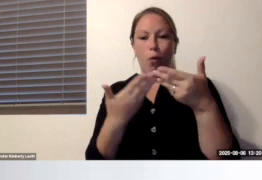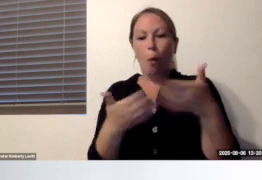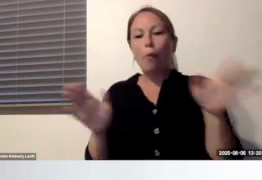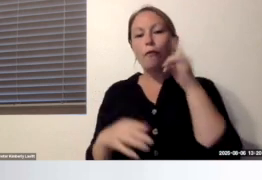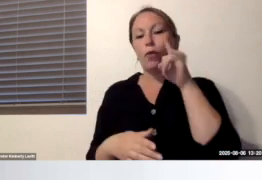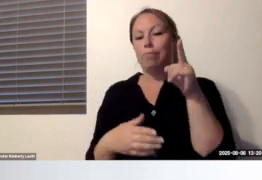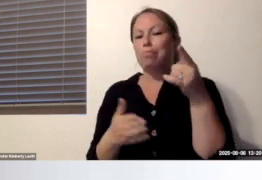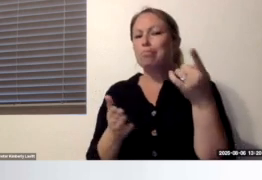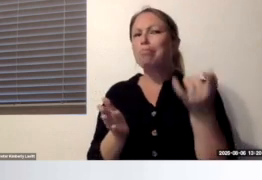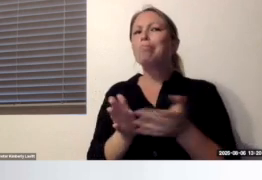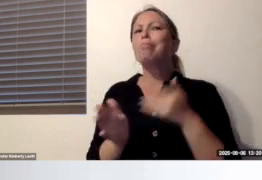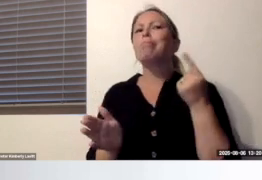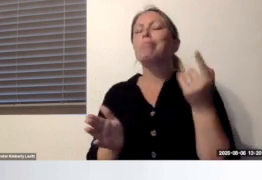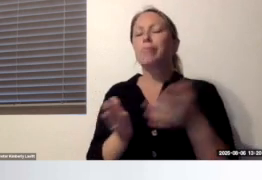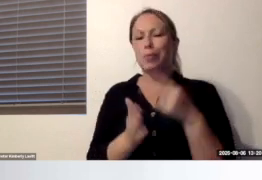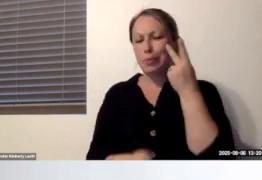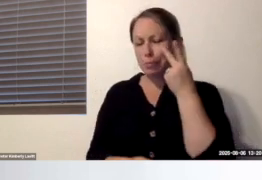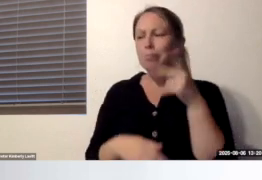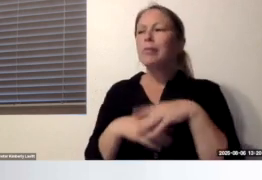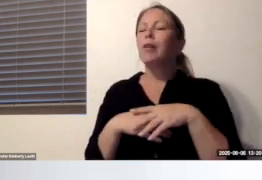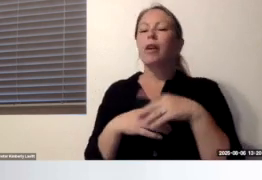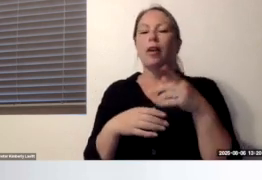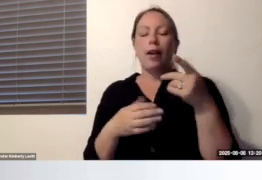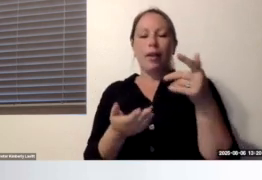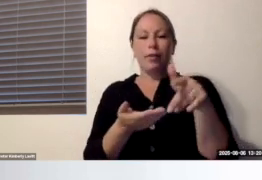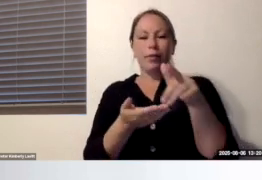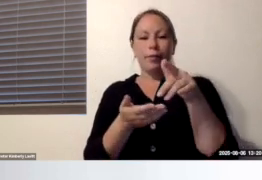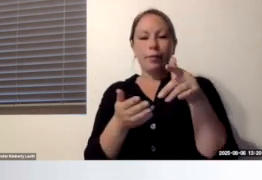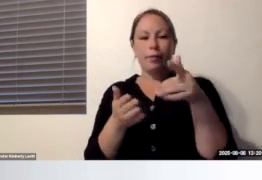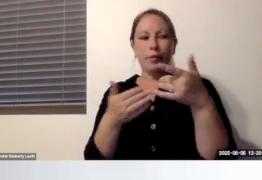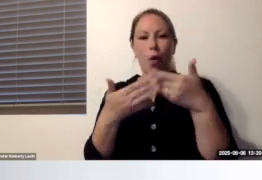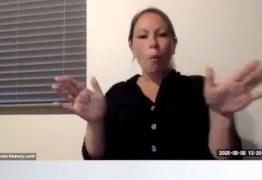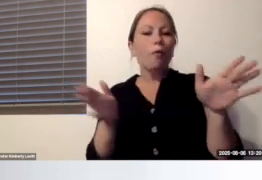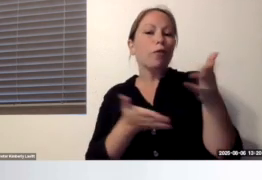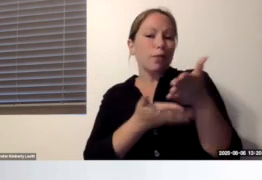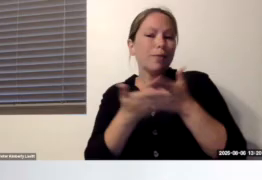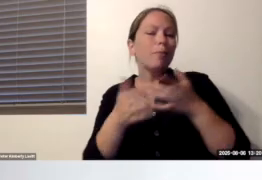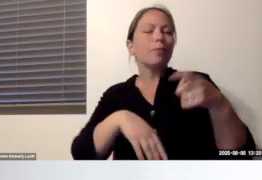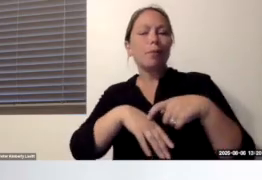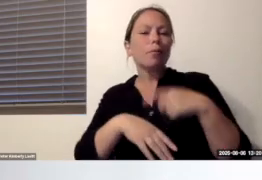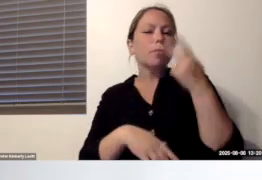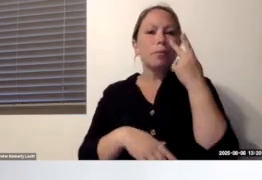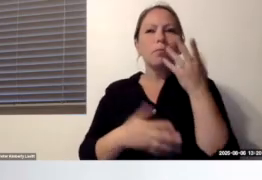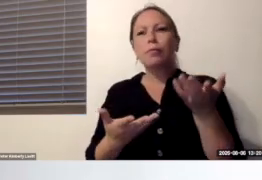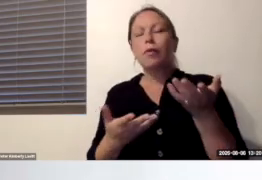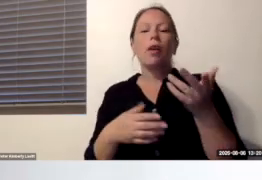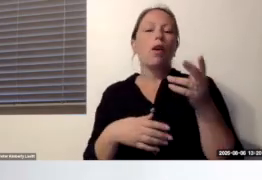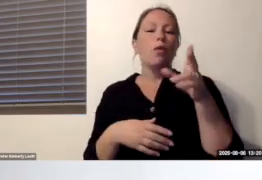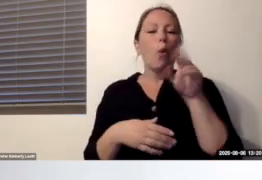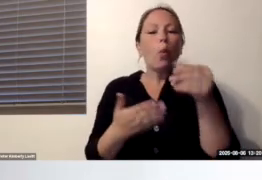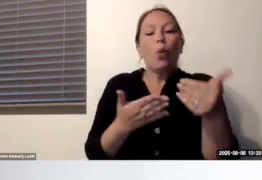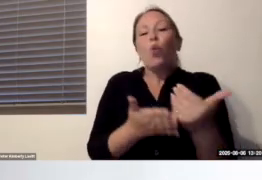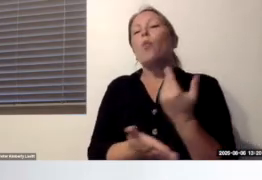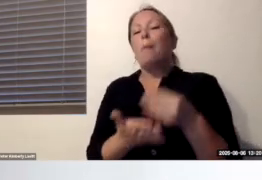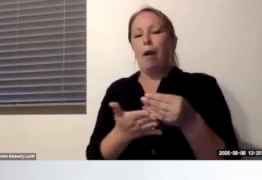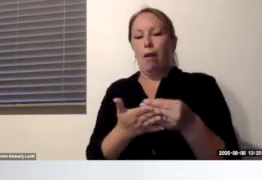time, and the Driving Clean Assistance Program to remain open for some time. But as of right now, there's no new money